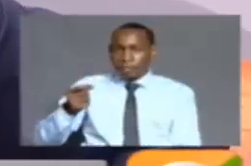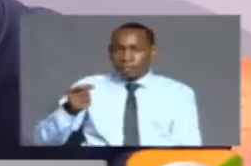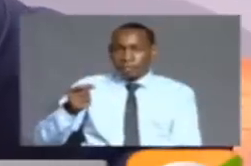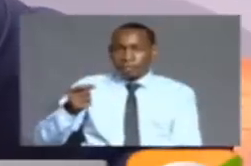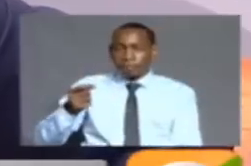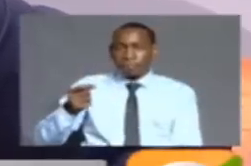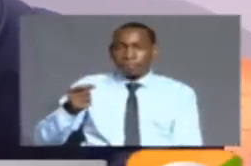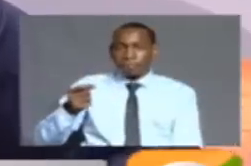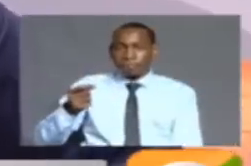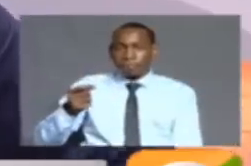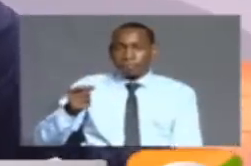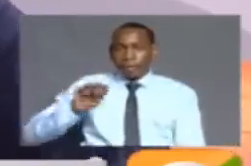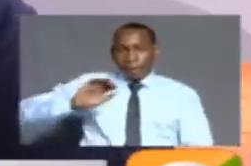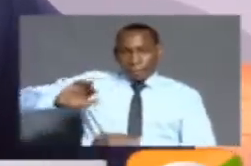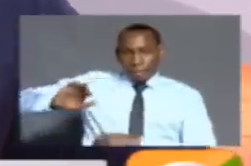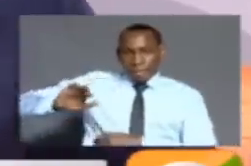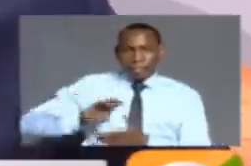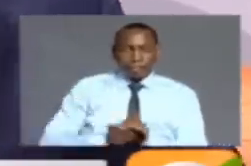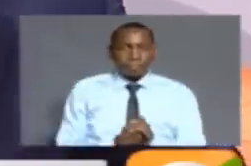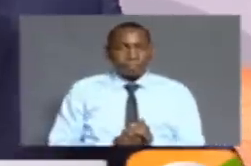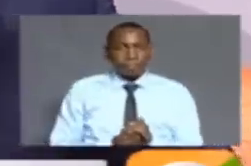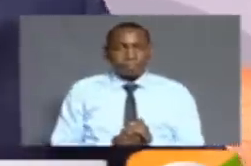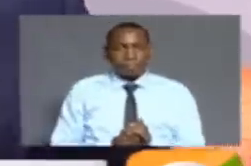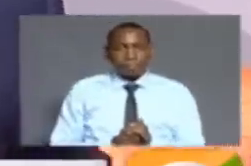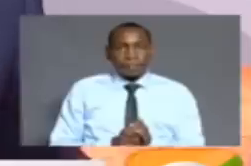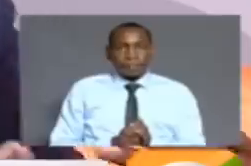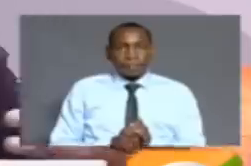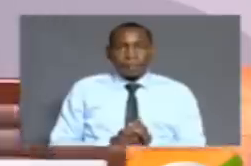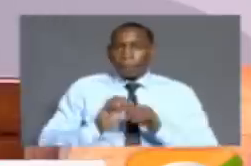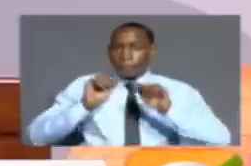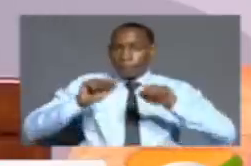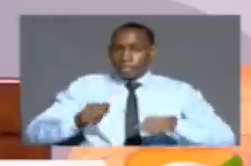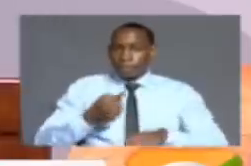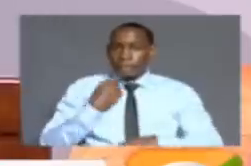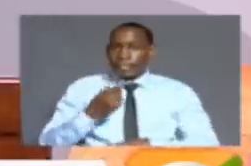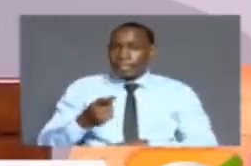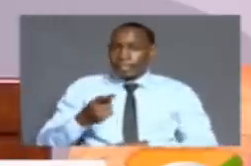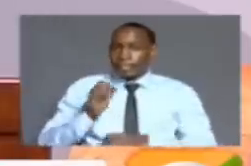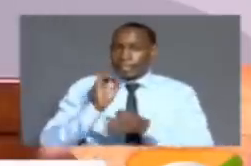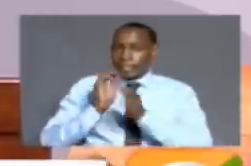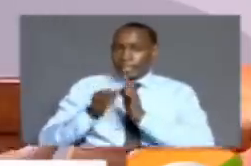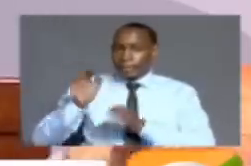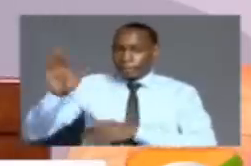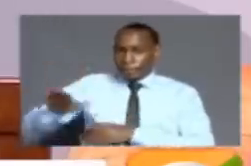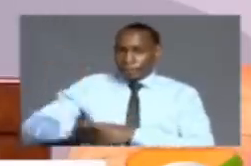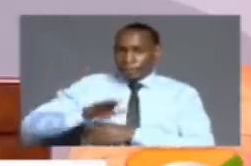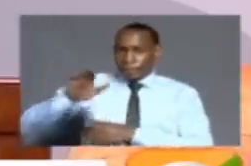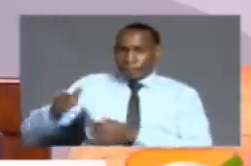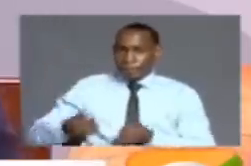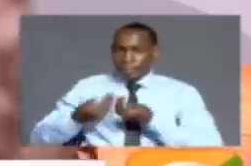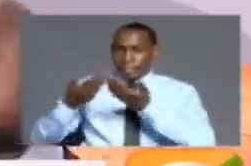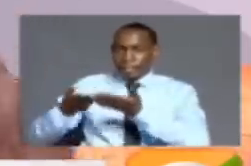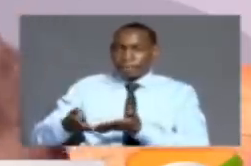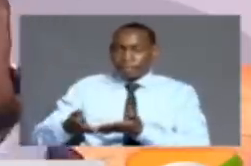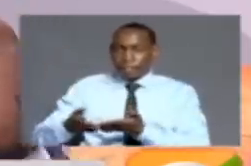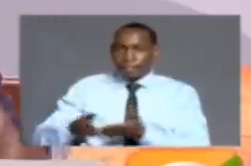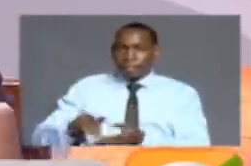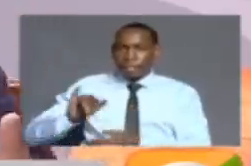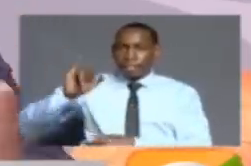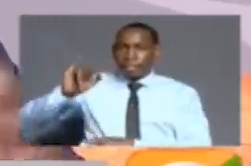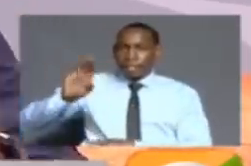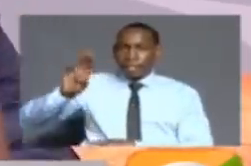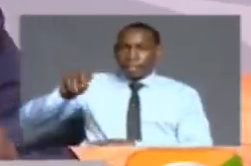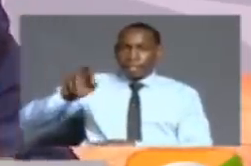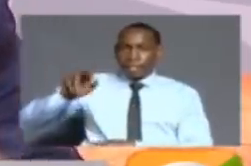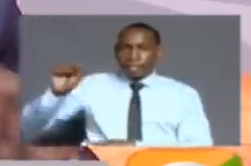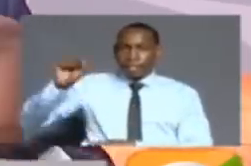impress. How now? My dear sister will tell you, if we in parliament are given impress, we must surrender